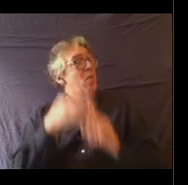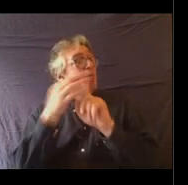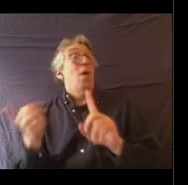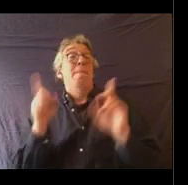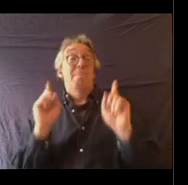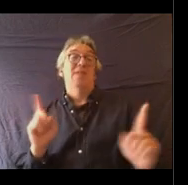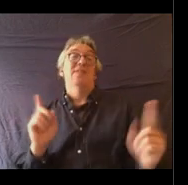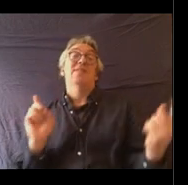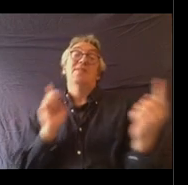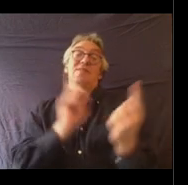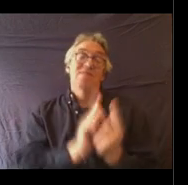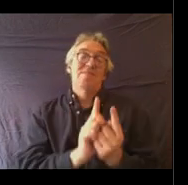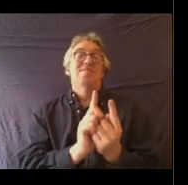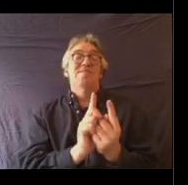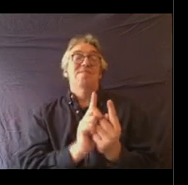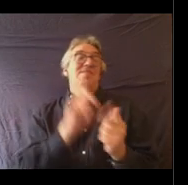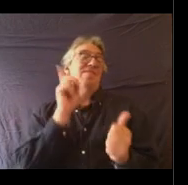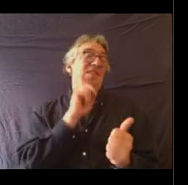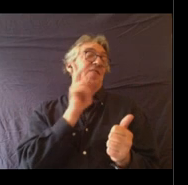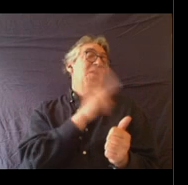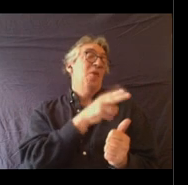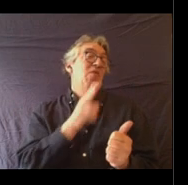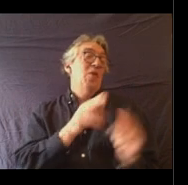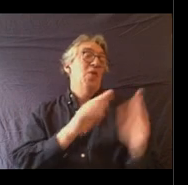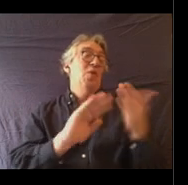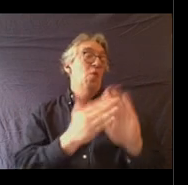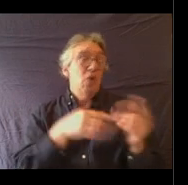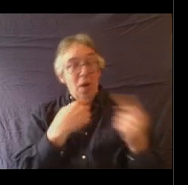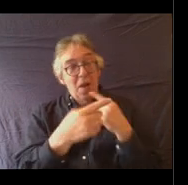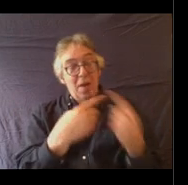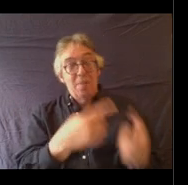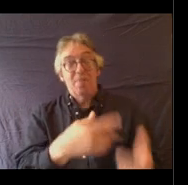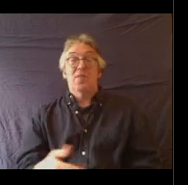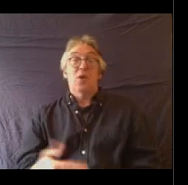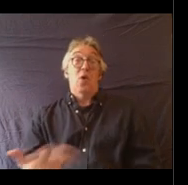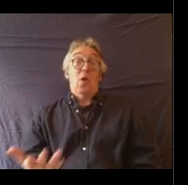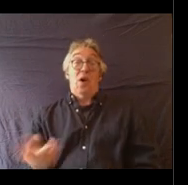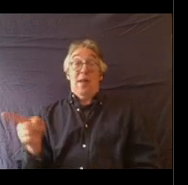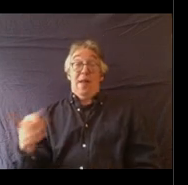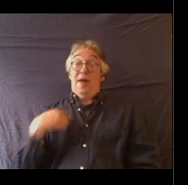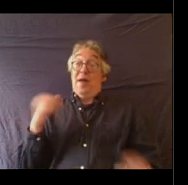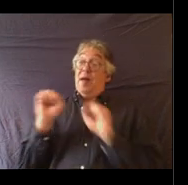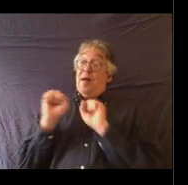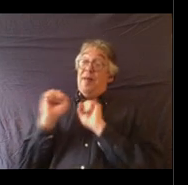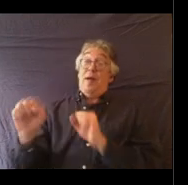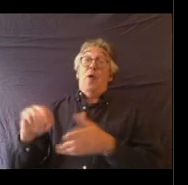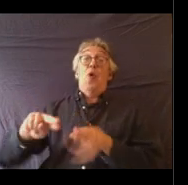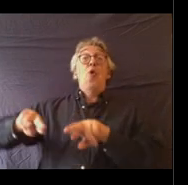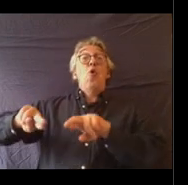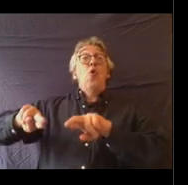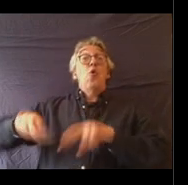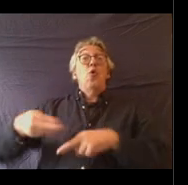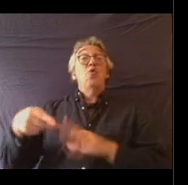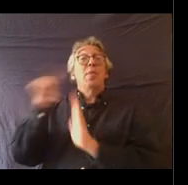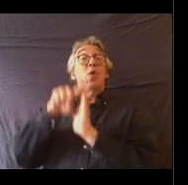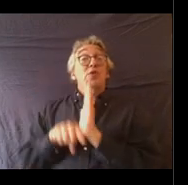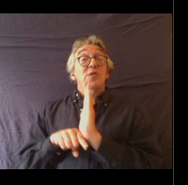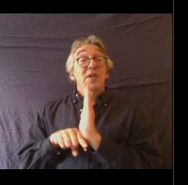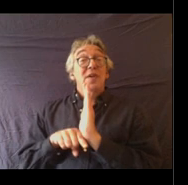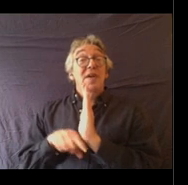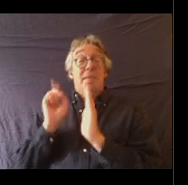how this can be done. They should also adapt their own contracting policies, meaning if I'm a